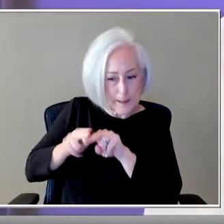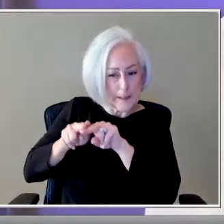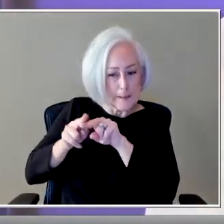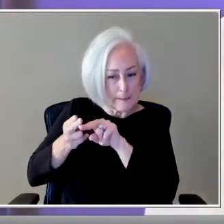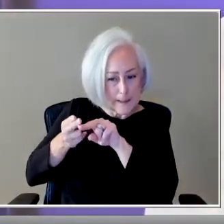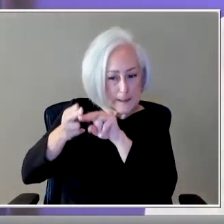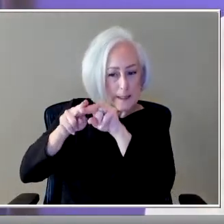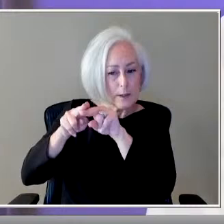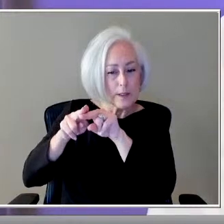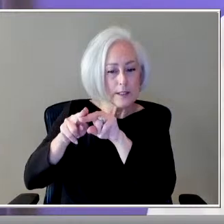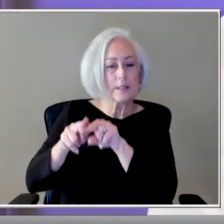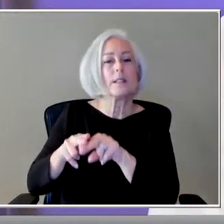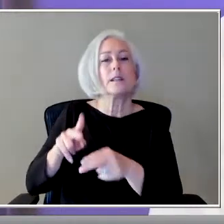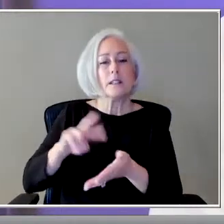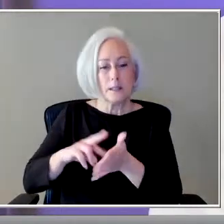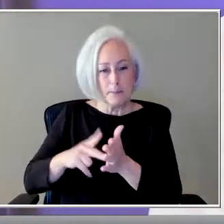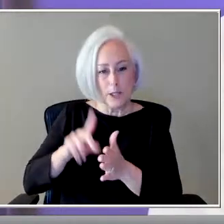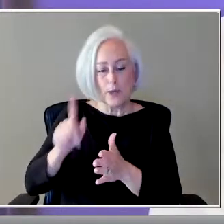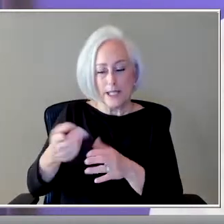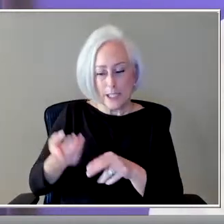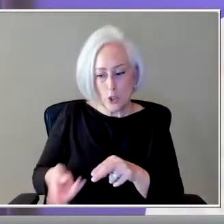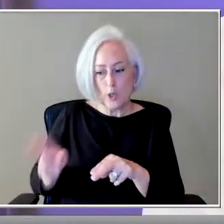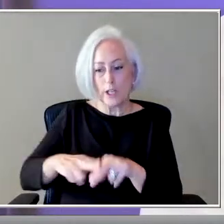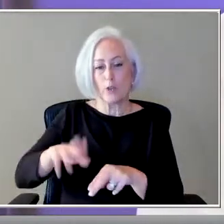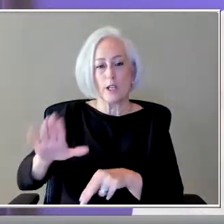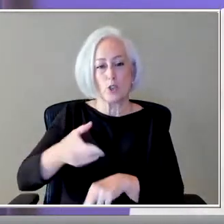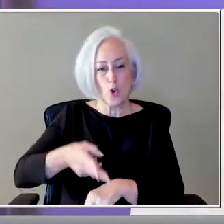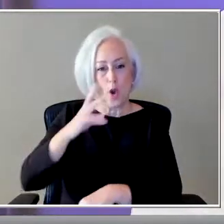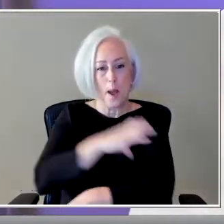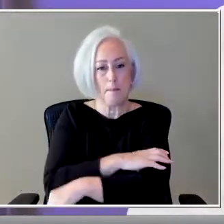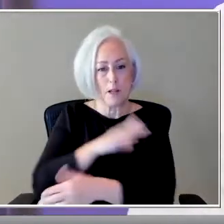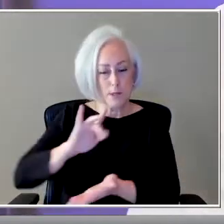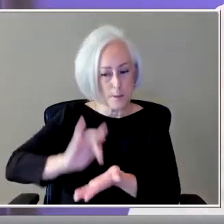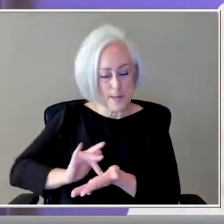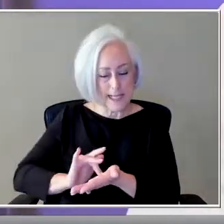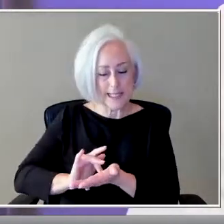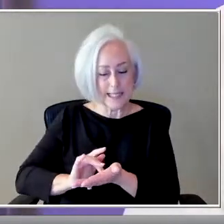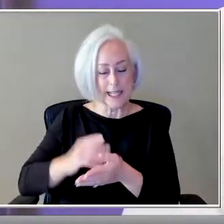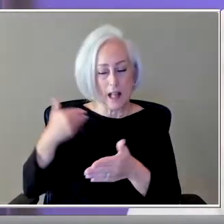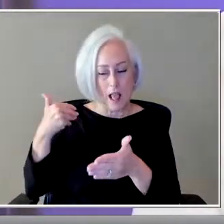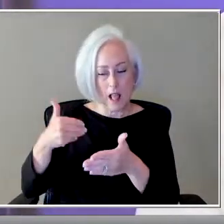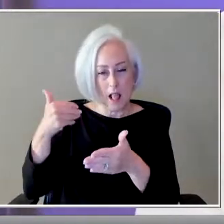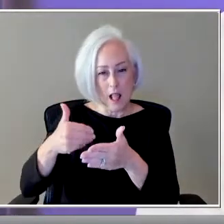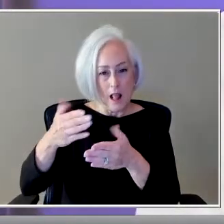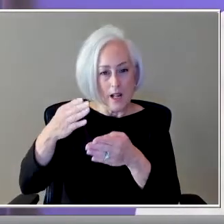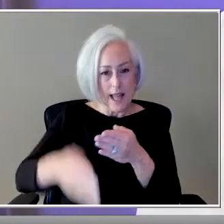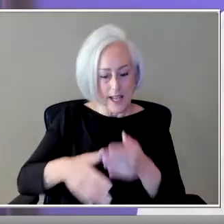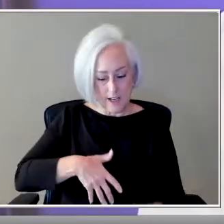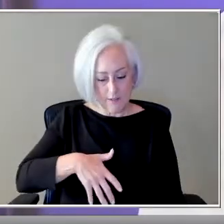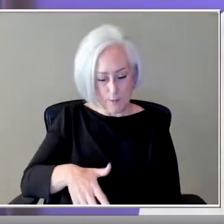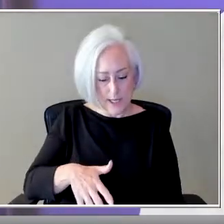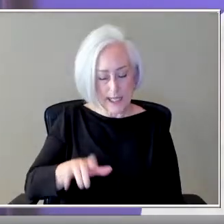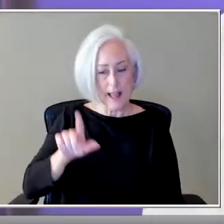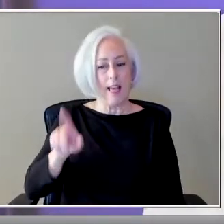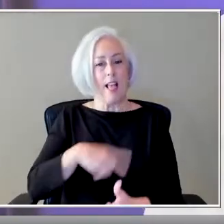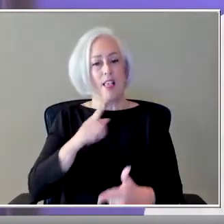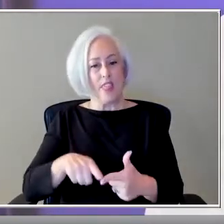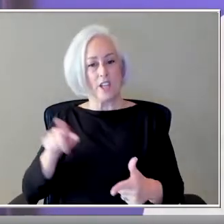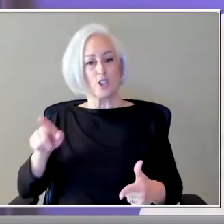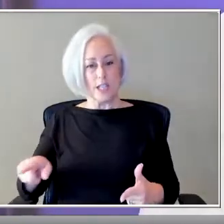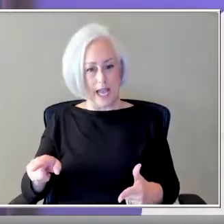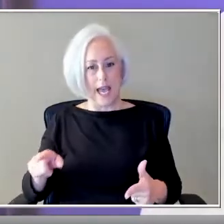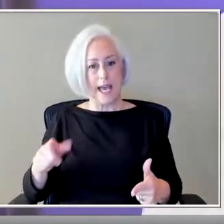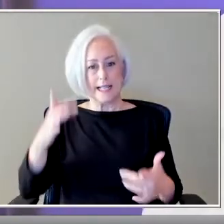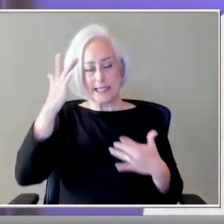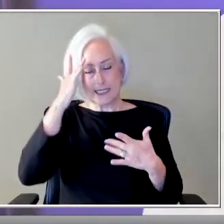her antihypertensive medications at the end of the pregnancy. And Danielle started having the symptoms that are very worrisome to us, that we were